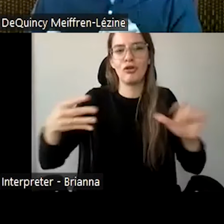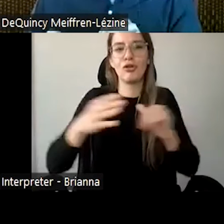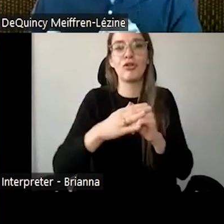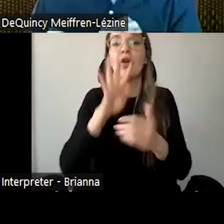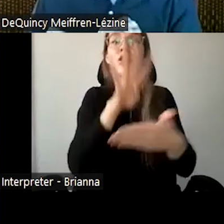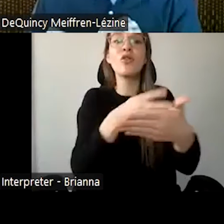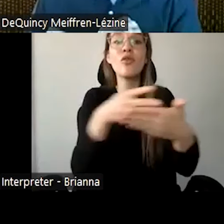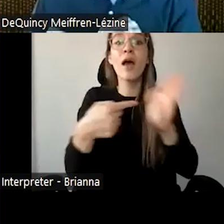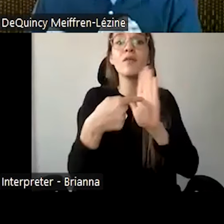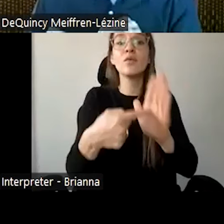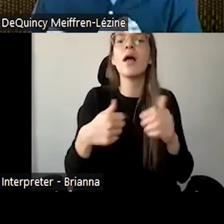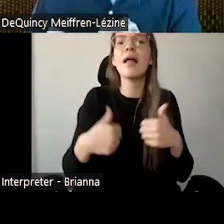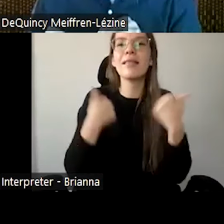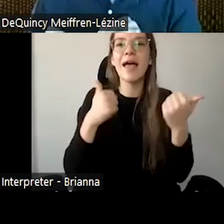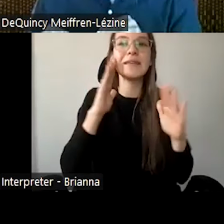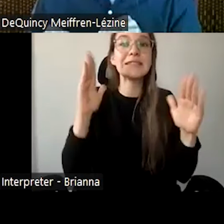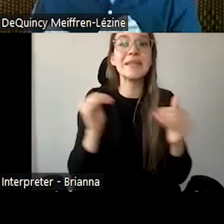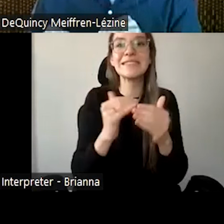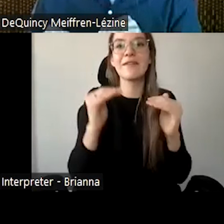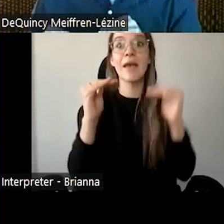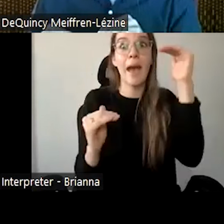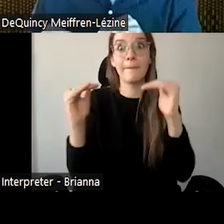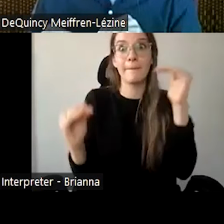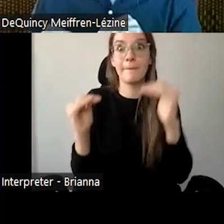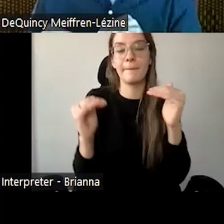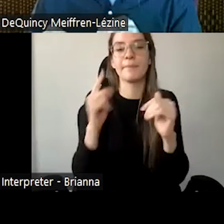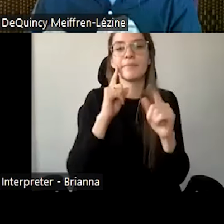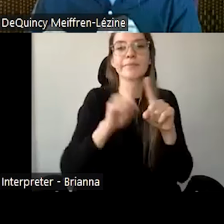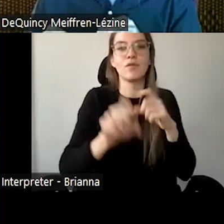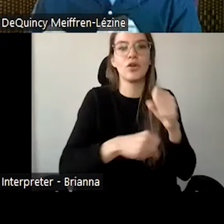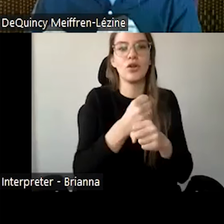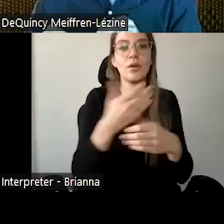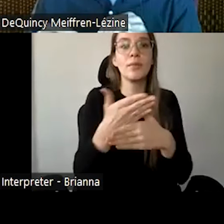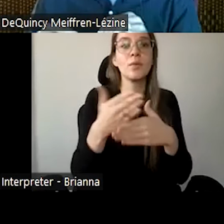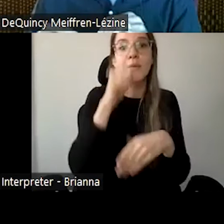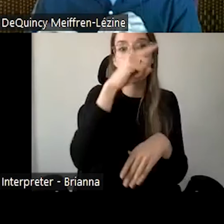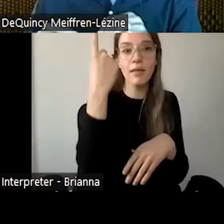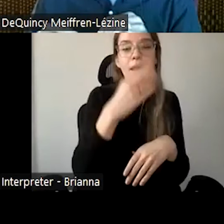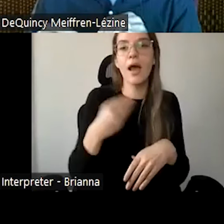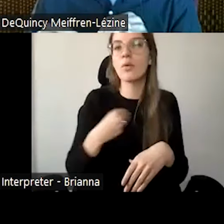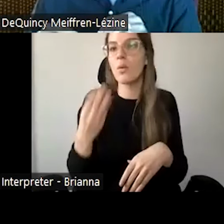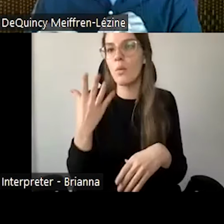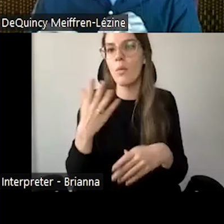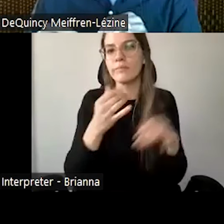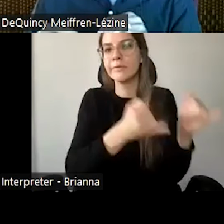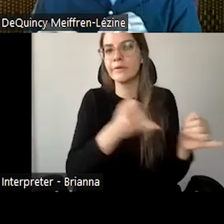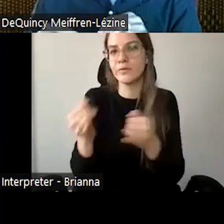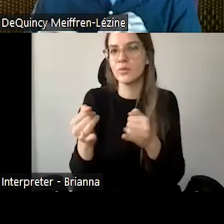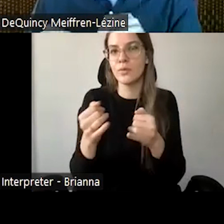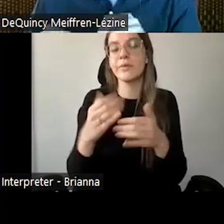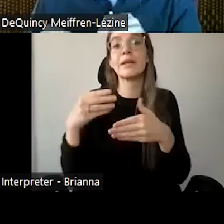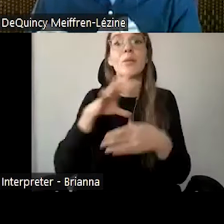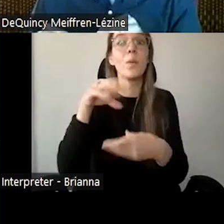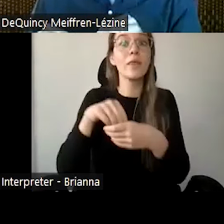the life expectancy gap in years between Black and white individuals within the